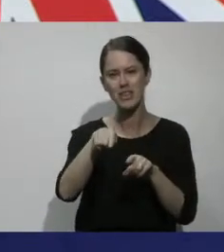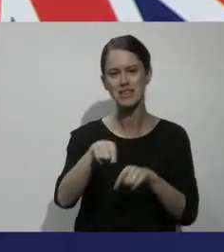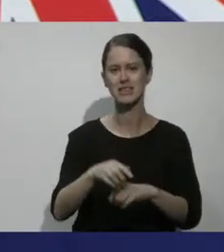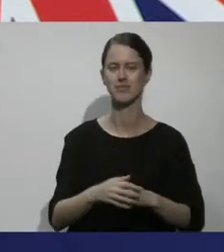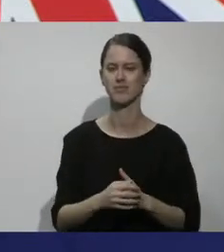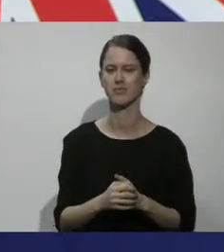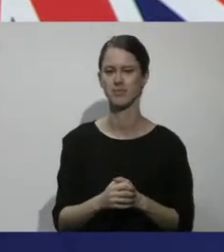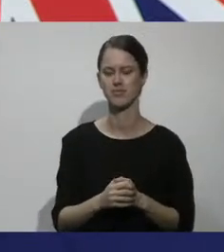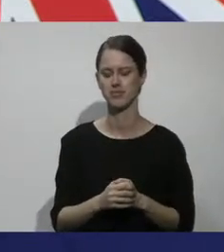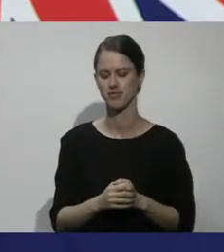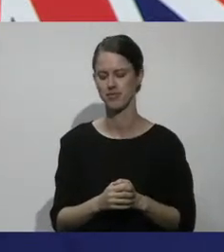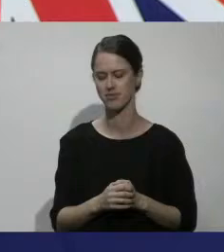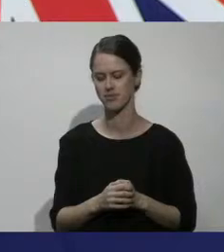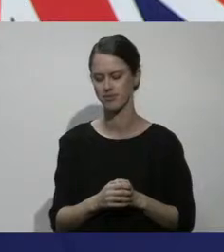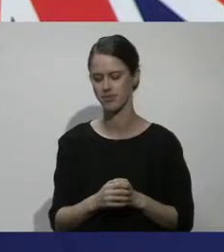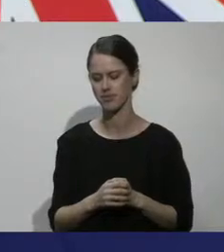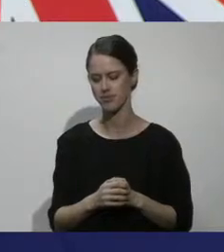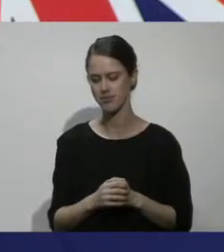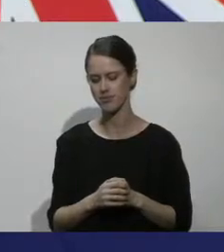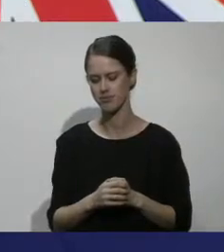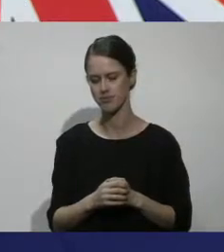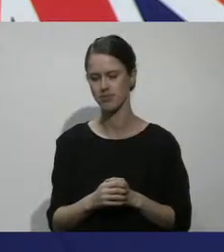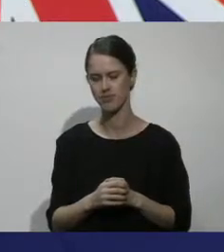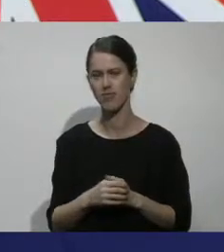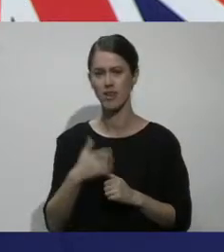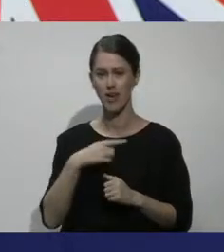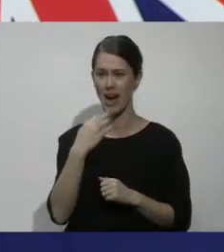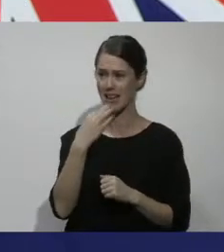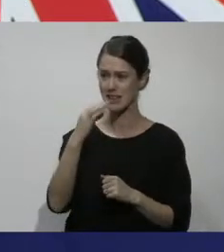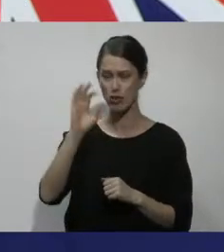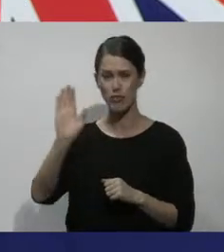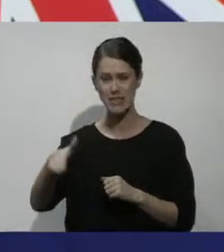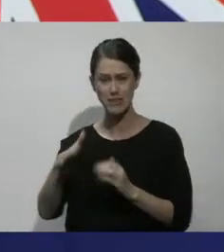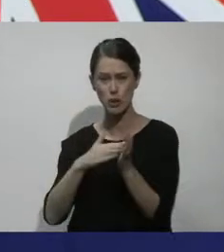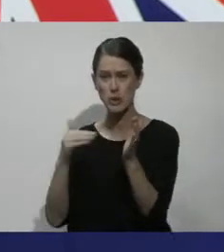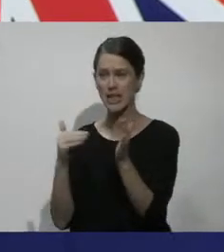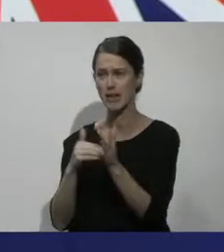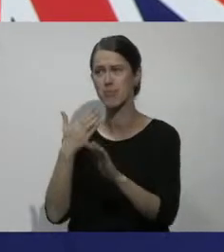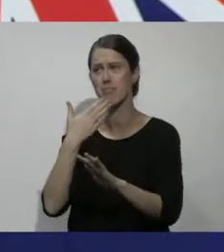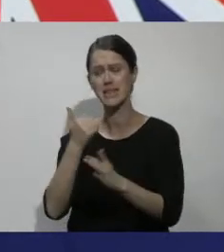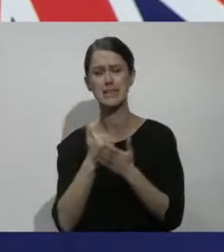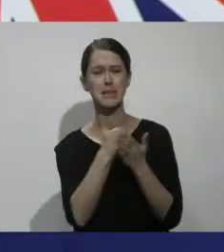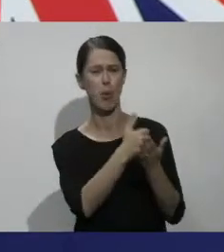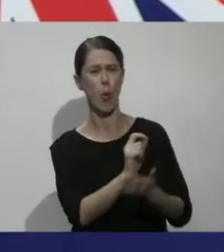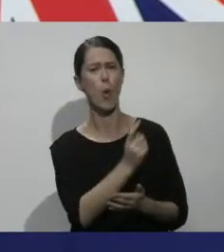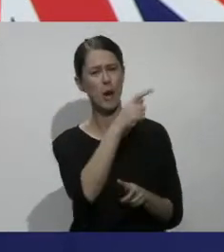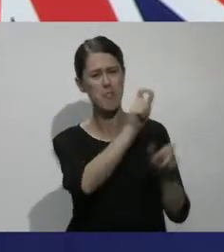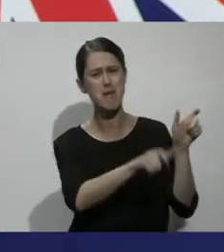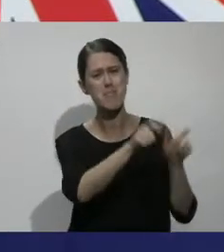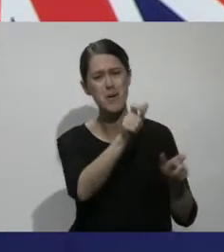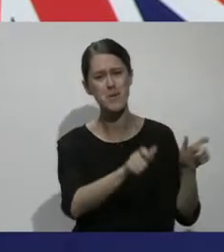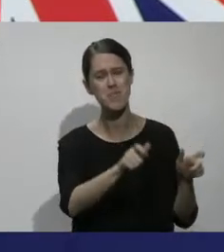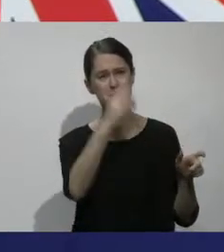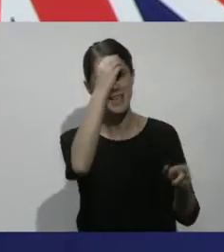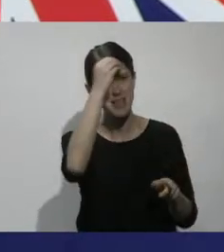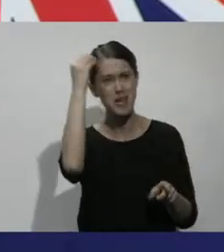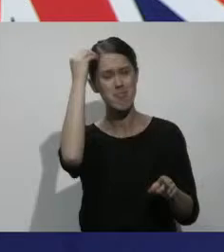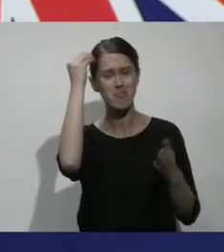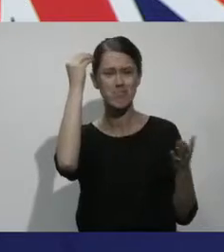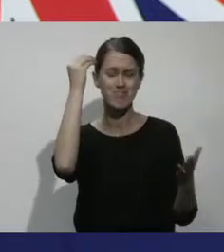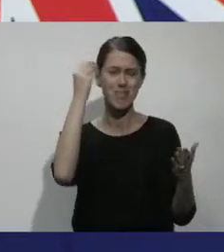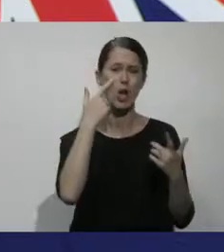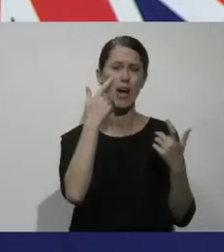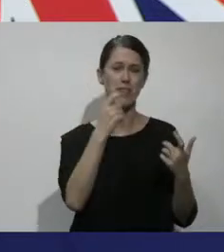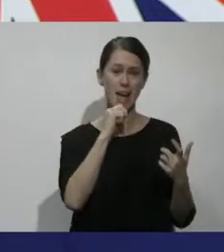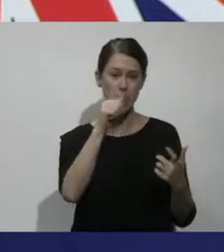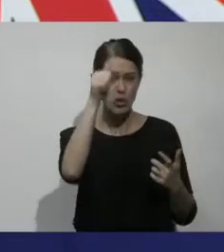of restriction. And that's why I just ask the rest of the team to be really supportive, just to be mindful of that. If you know people